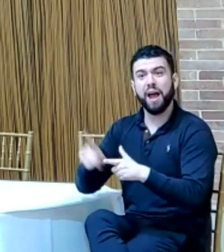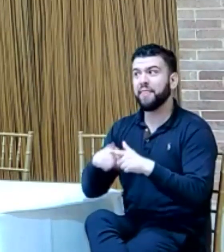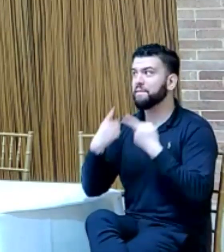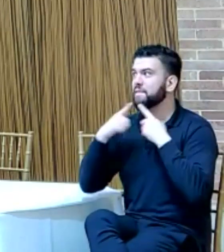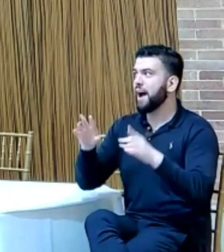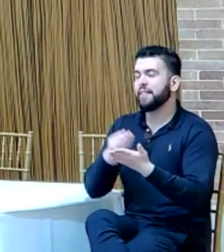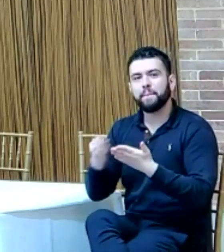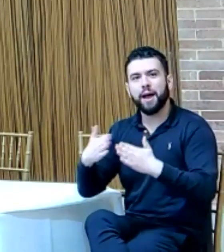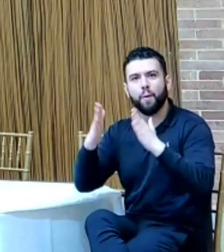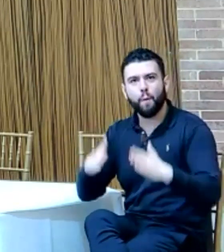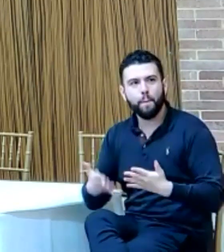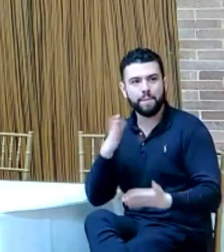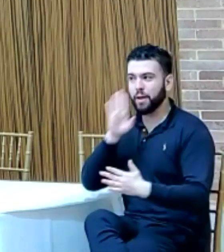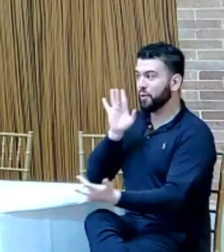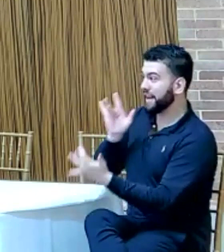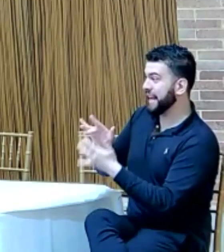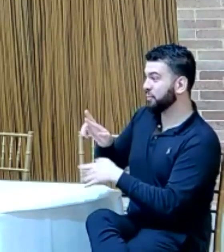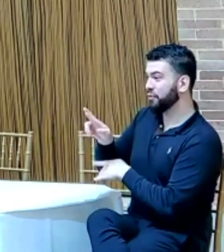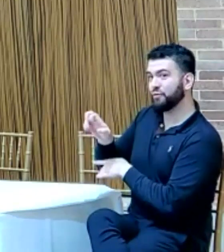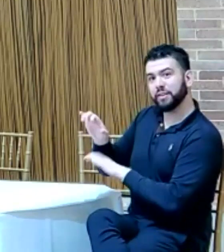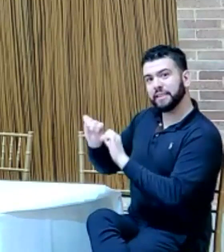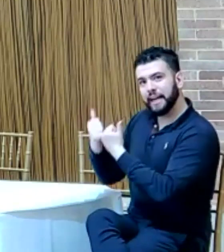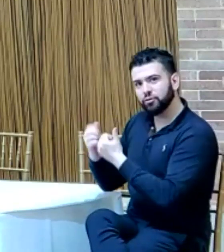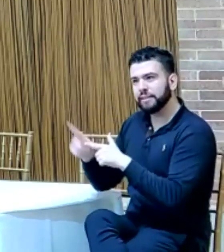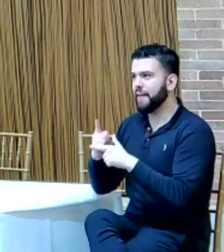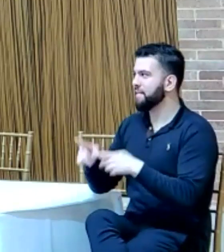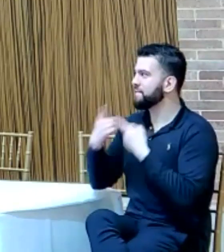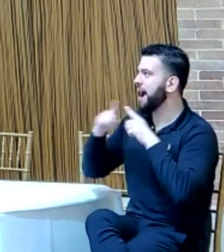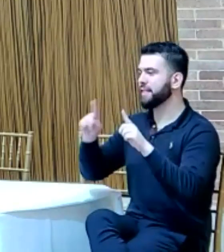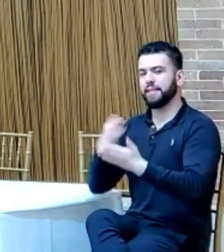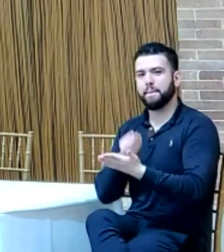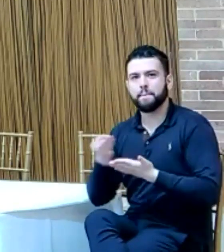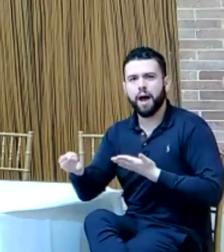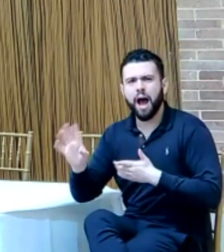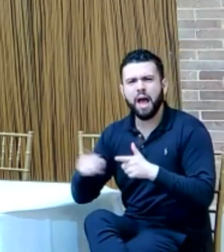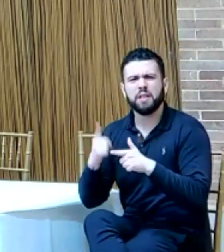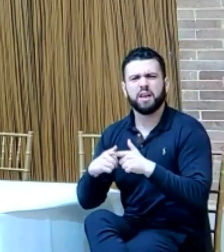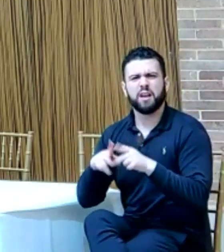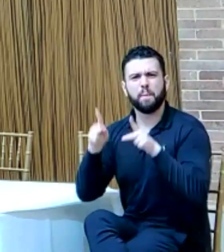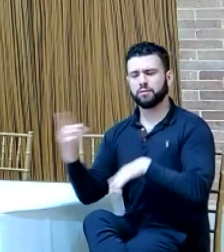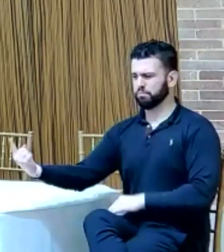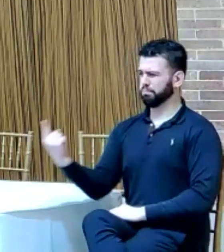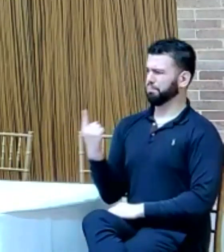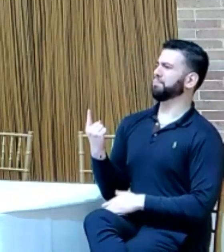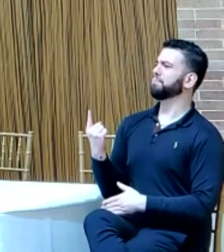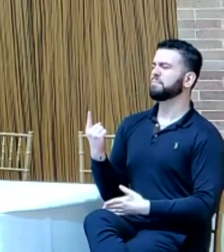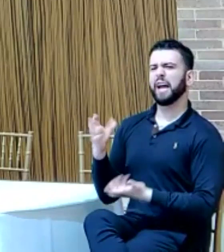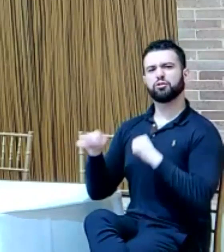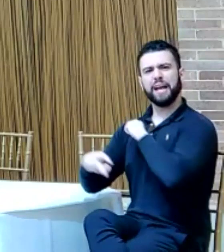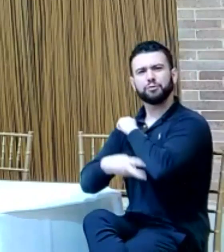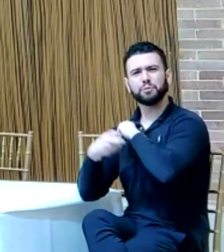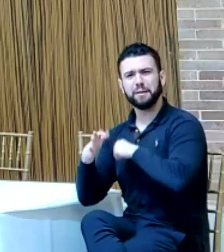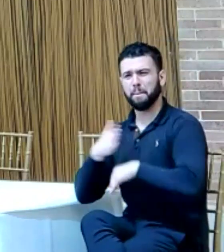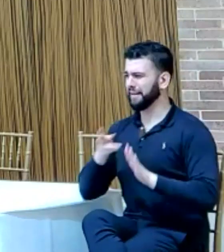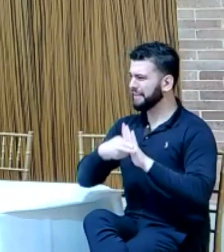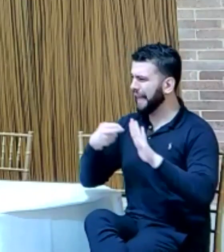Realtors like some of you they become homeowners but then somebody comes in and creates a scheme to try to steal